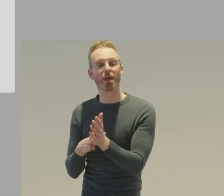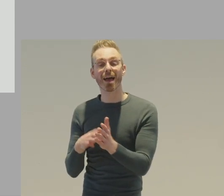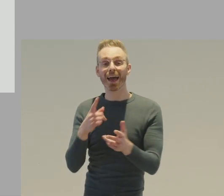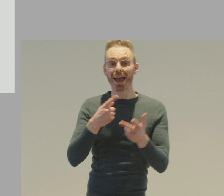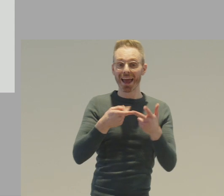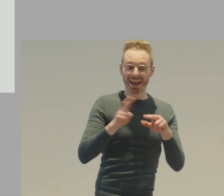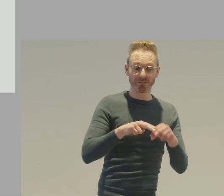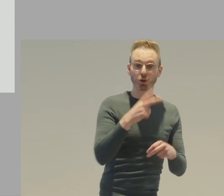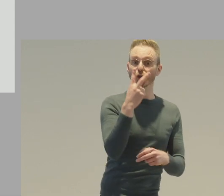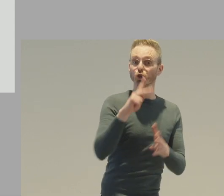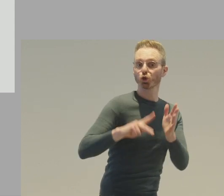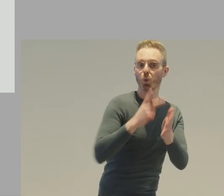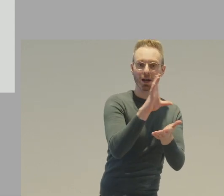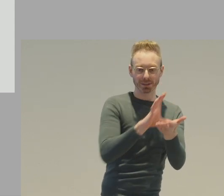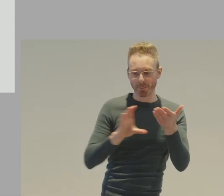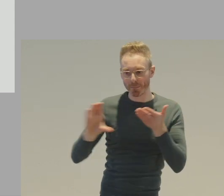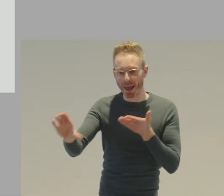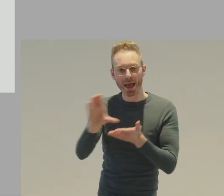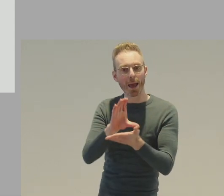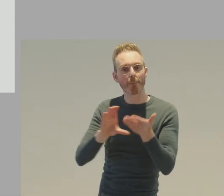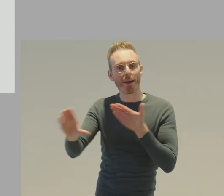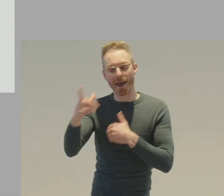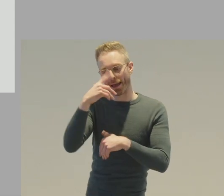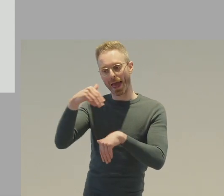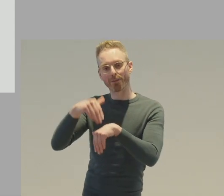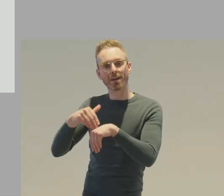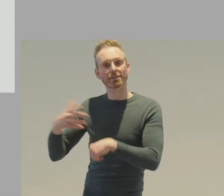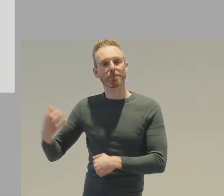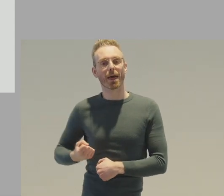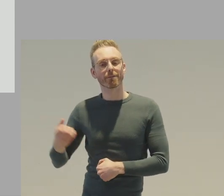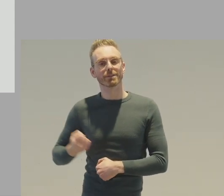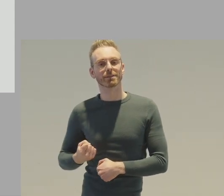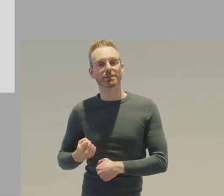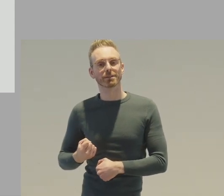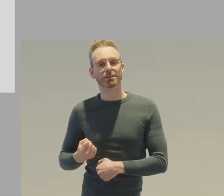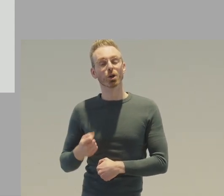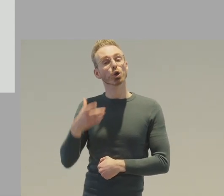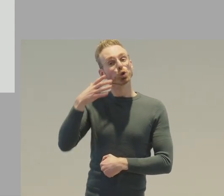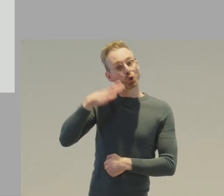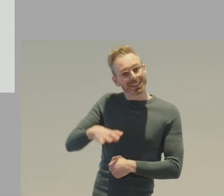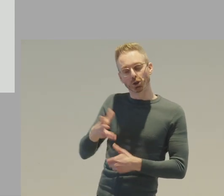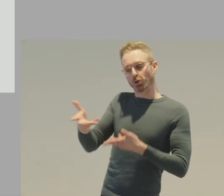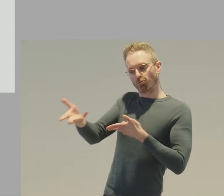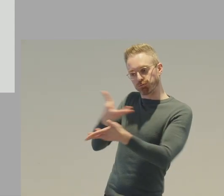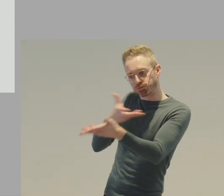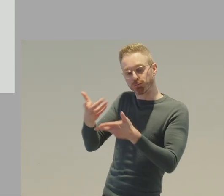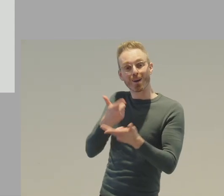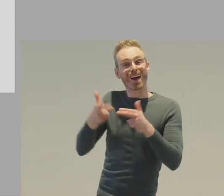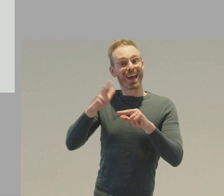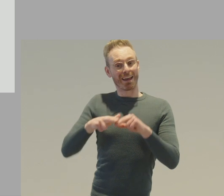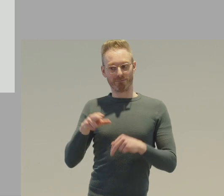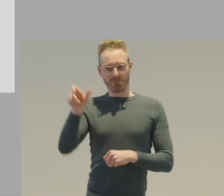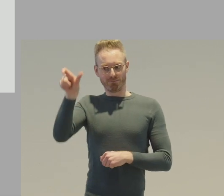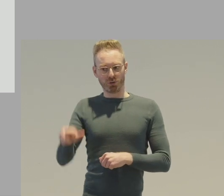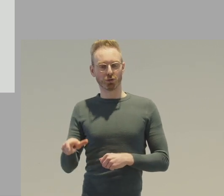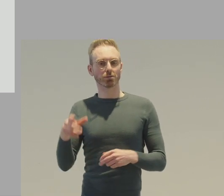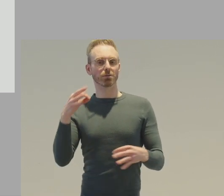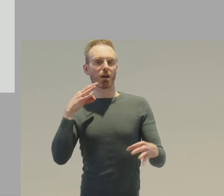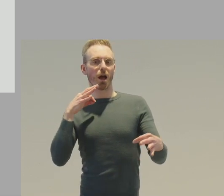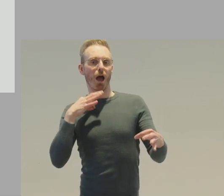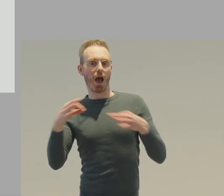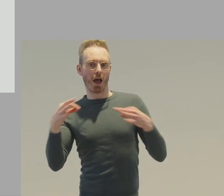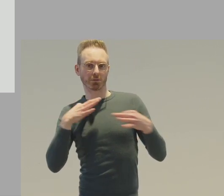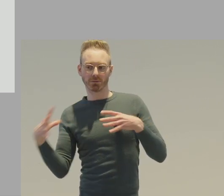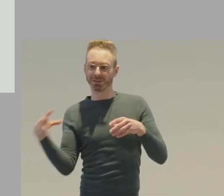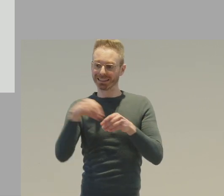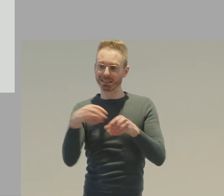in advance, make sure everybody's on board. Maybe if they do a bit of work with you regularly, maybe they get paid in the first of the month every